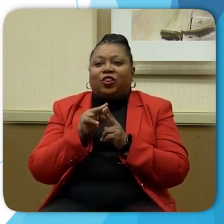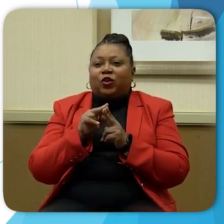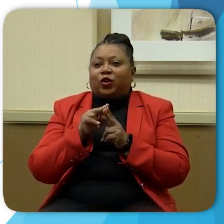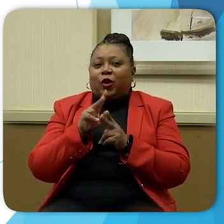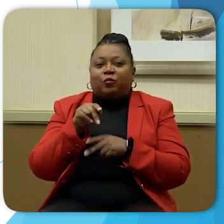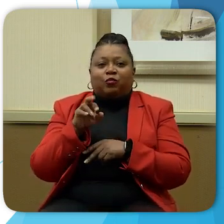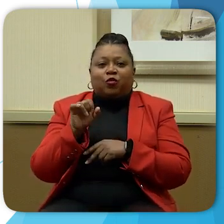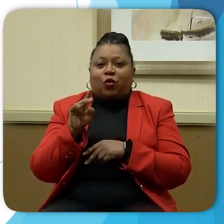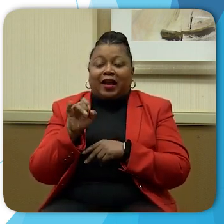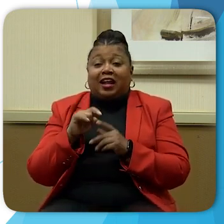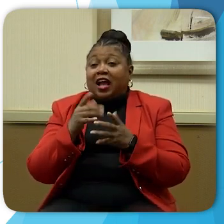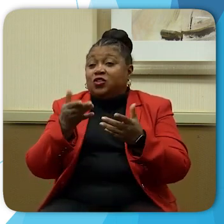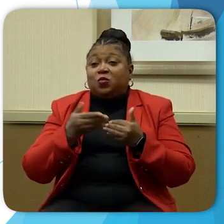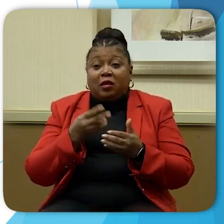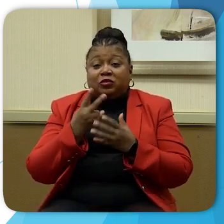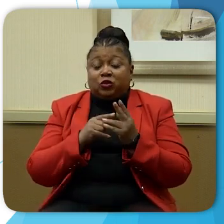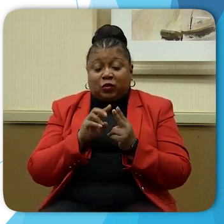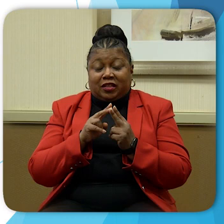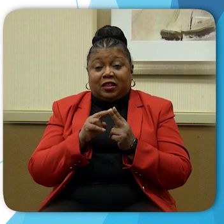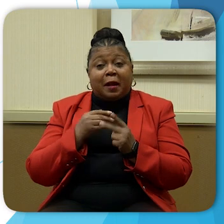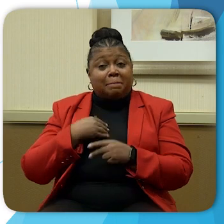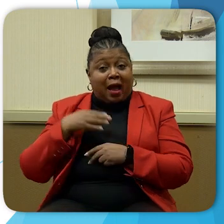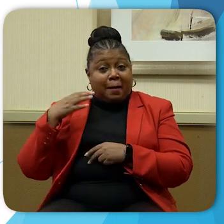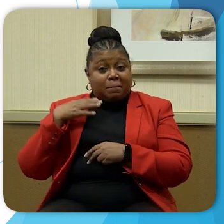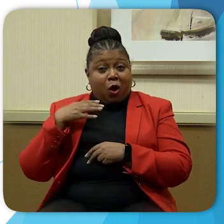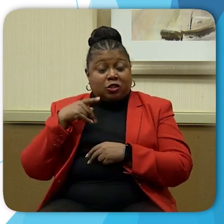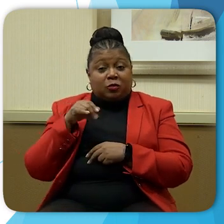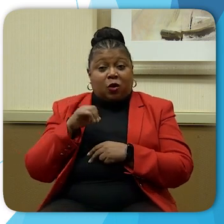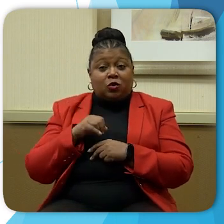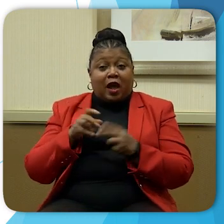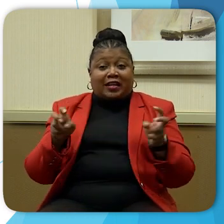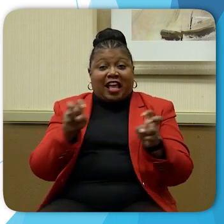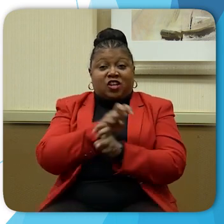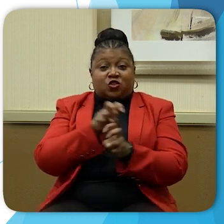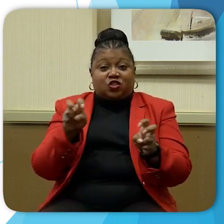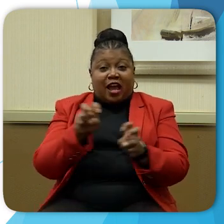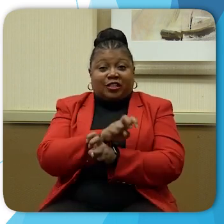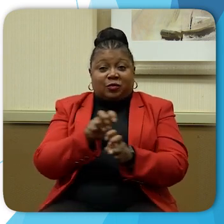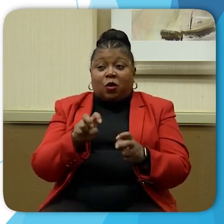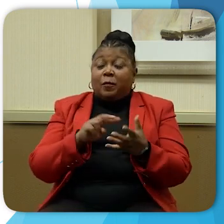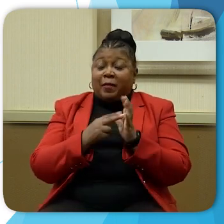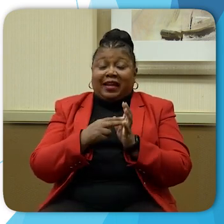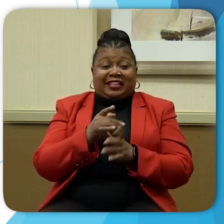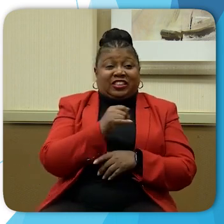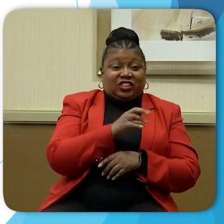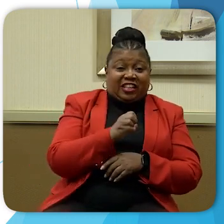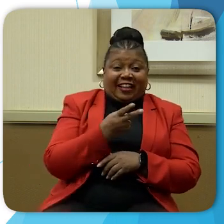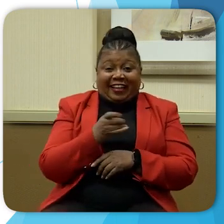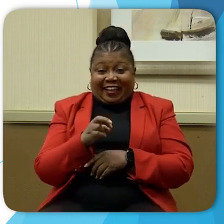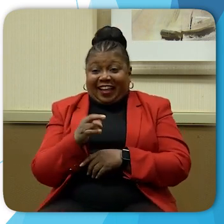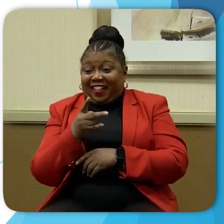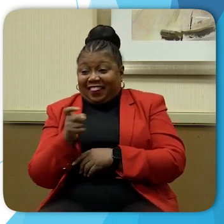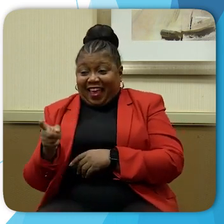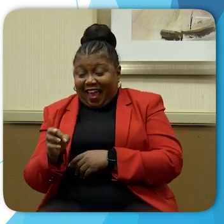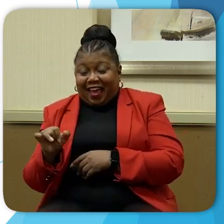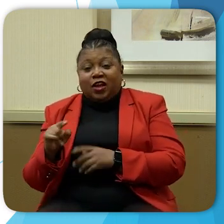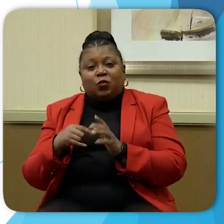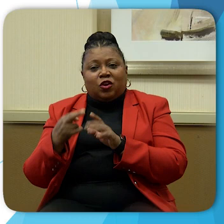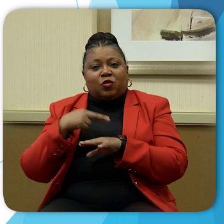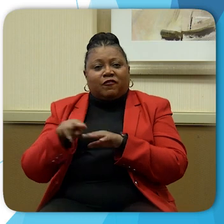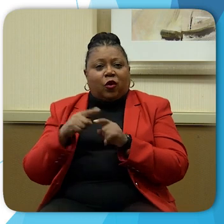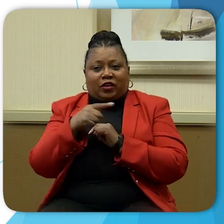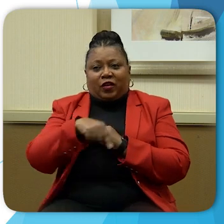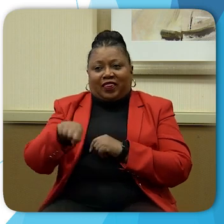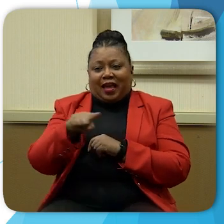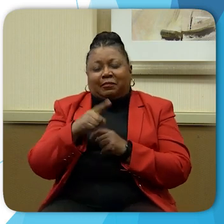so you're welcome to use either. My boss's pronouns are interchangeable, so that means use she, he, or they when referring to